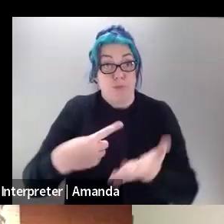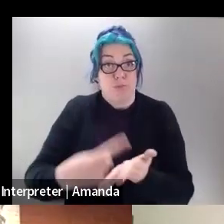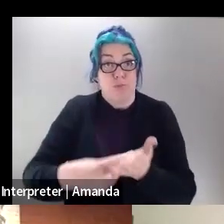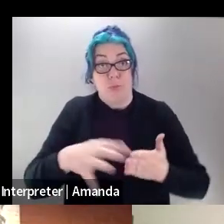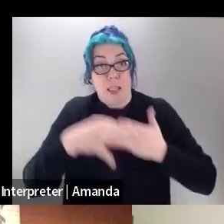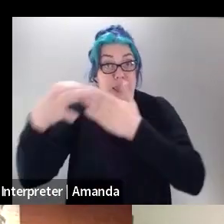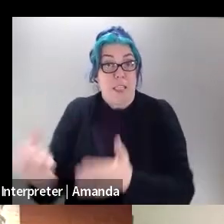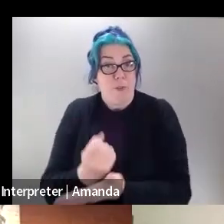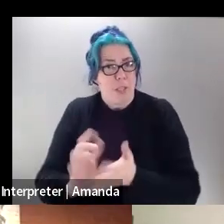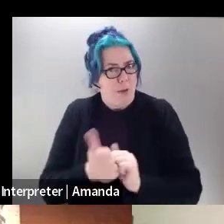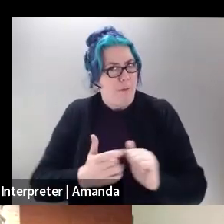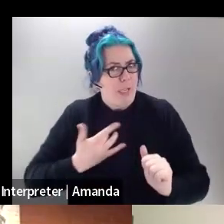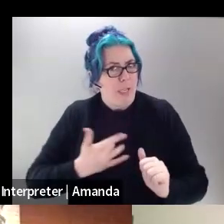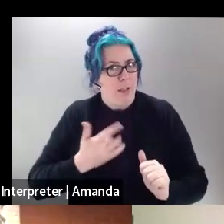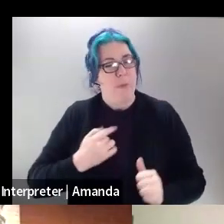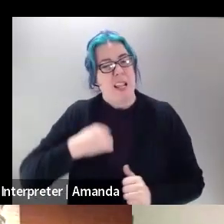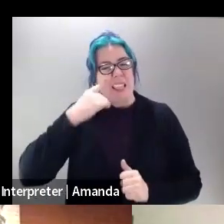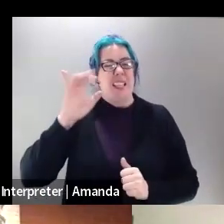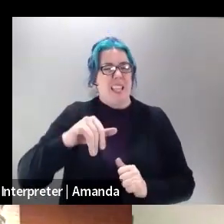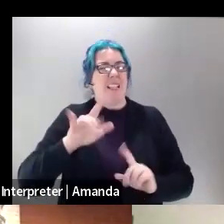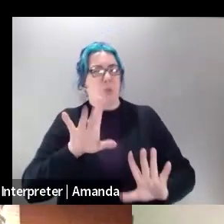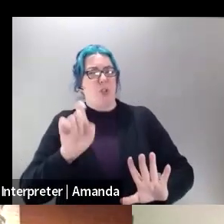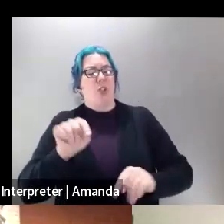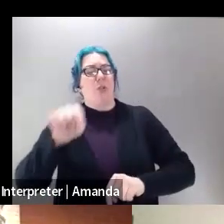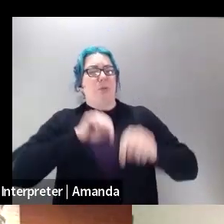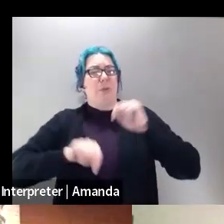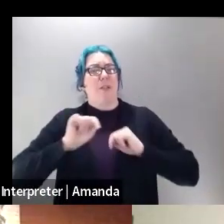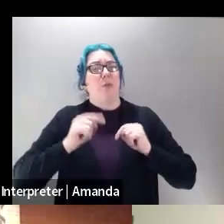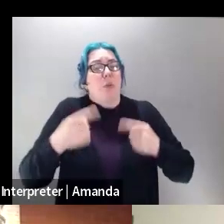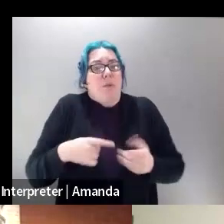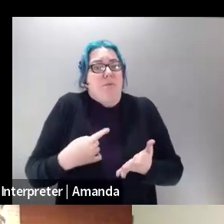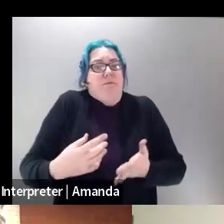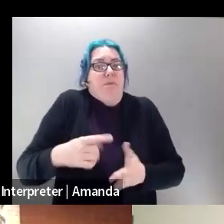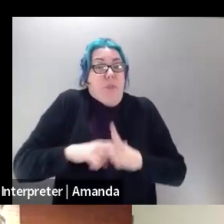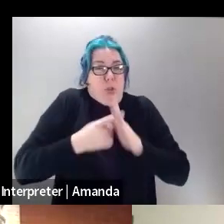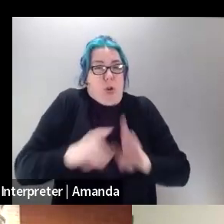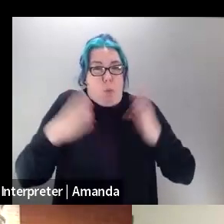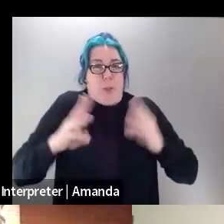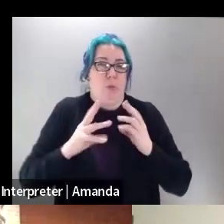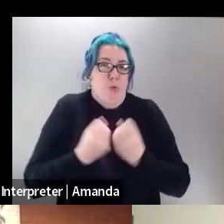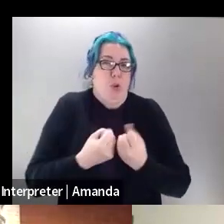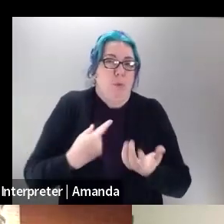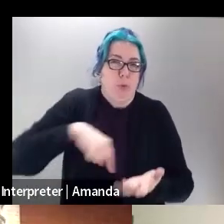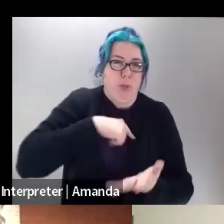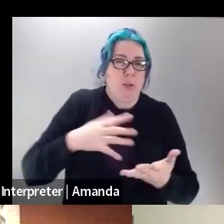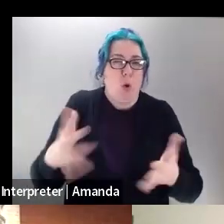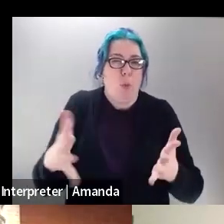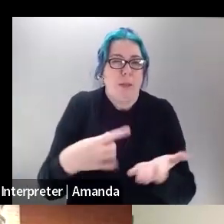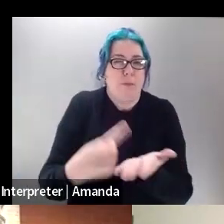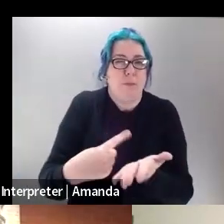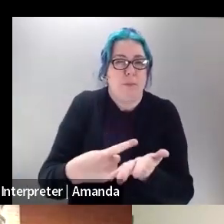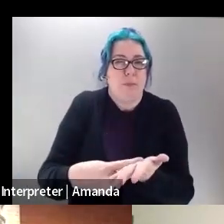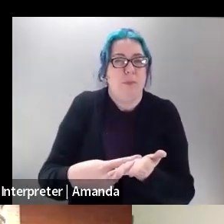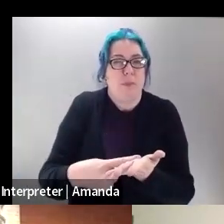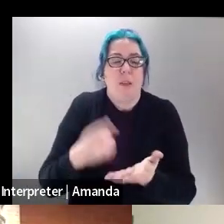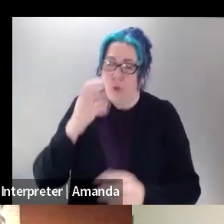Q&A. How do you directly address the embedded hierarchical structures that exist in the room, not just in words, treat everyone with respect,